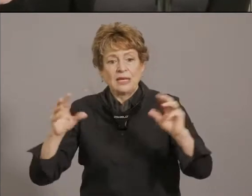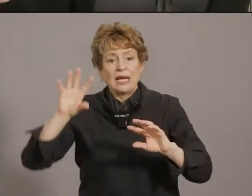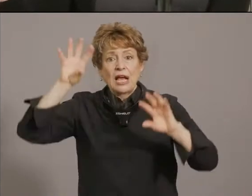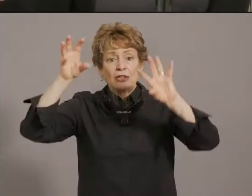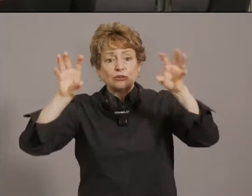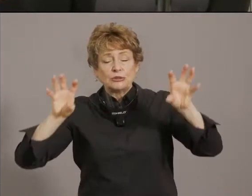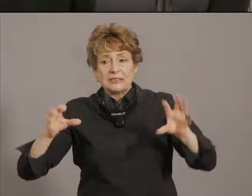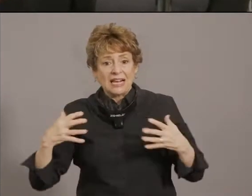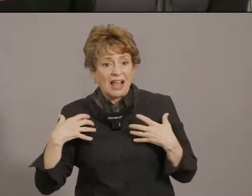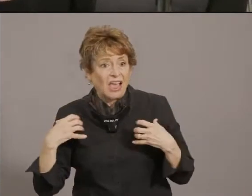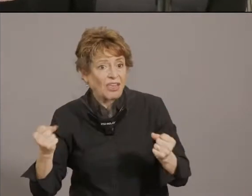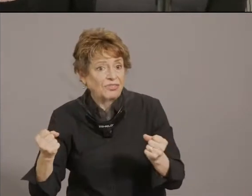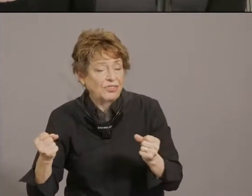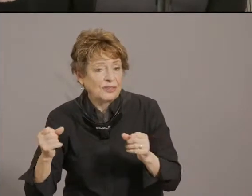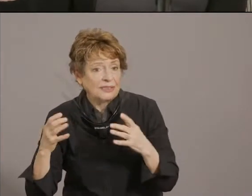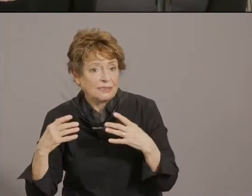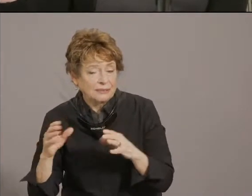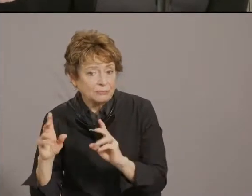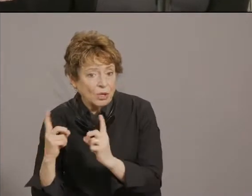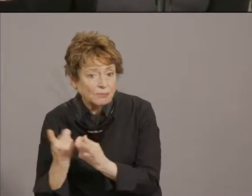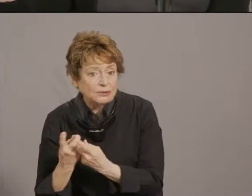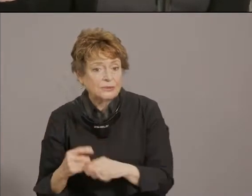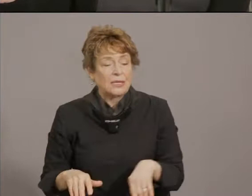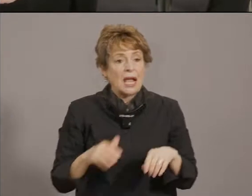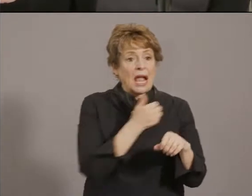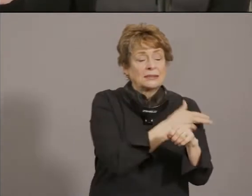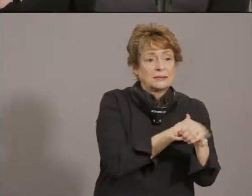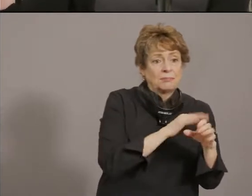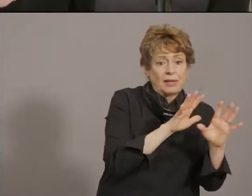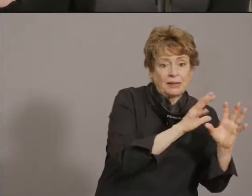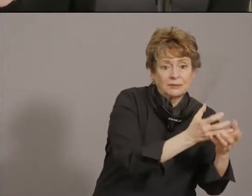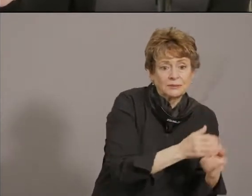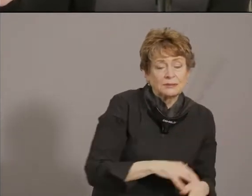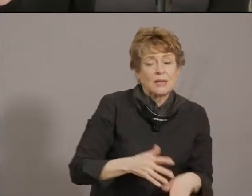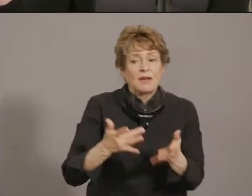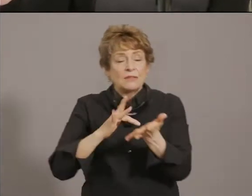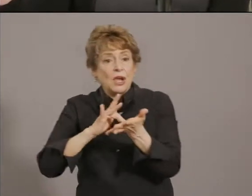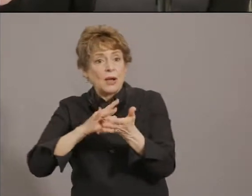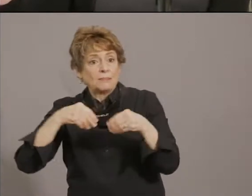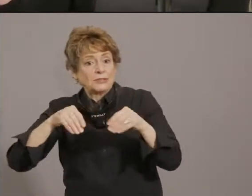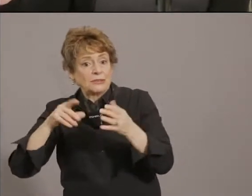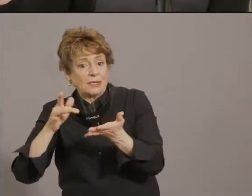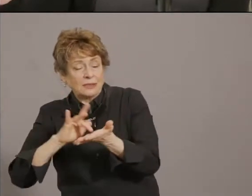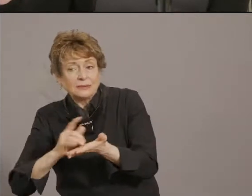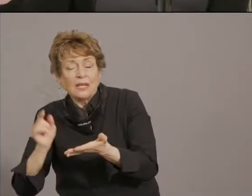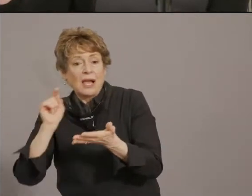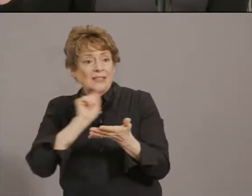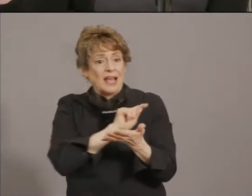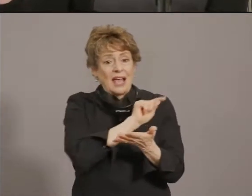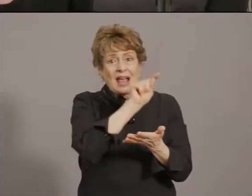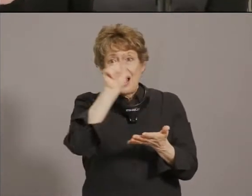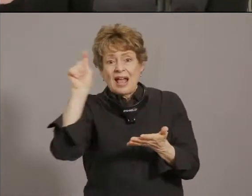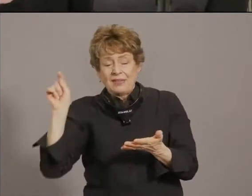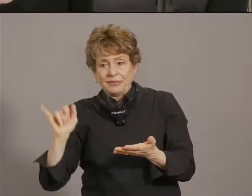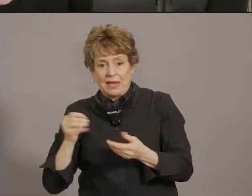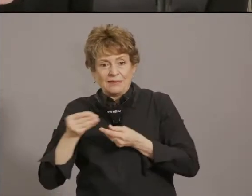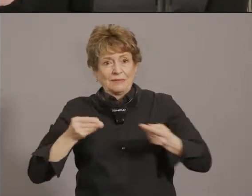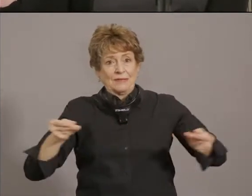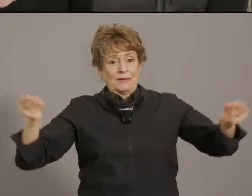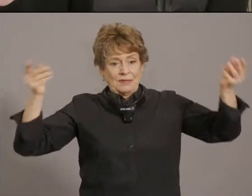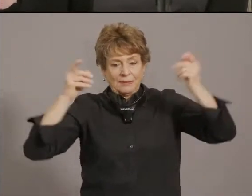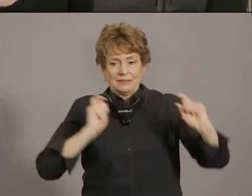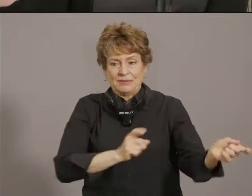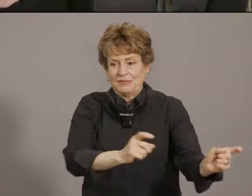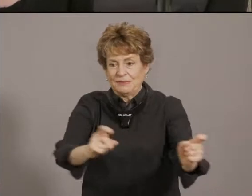hospitals, FQHCs, pharmacies, and other providers that are assisting with the vaccination efforts. And